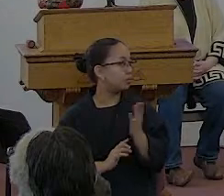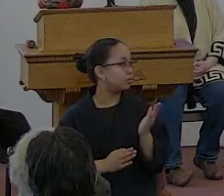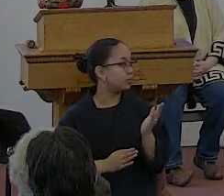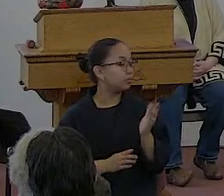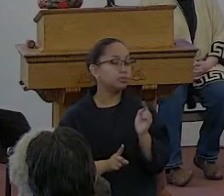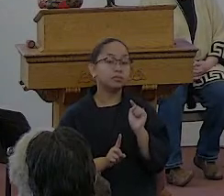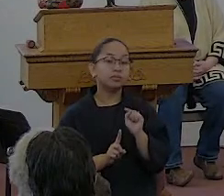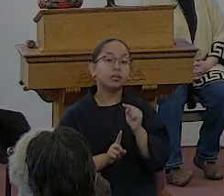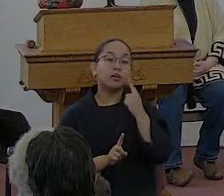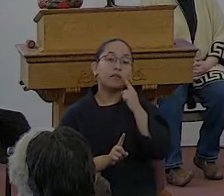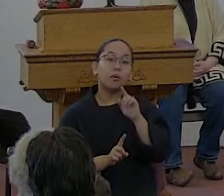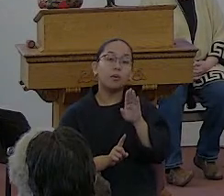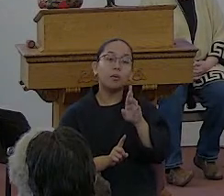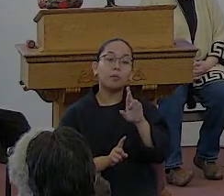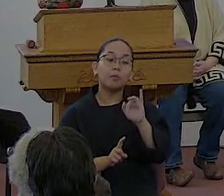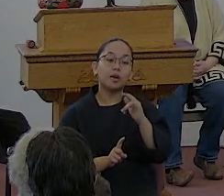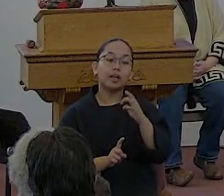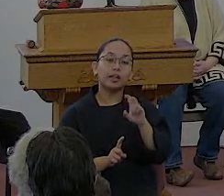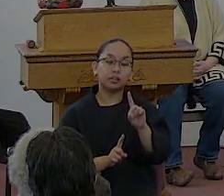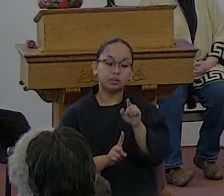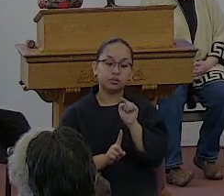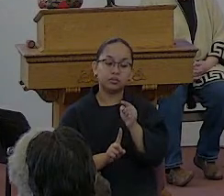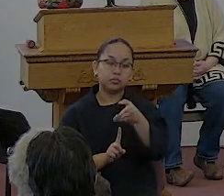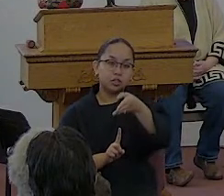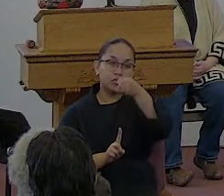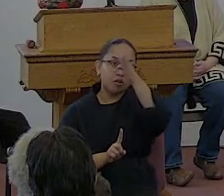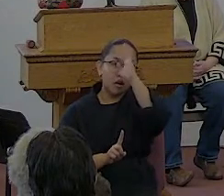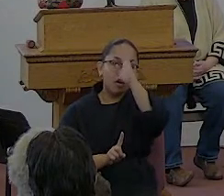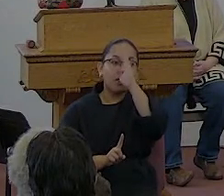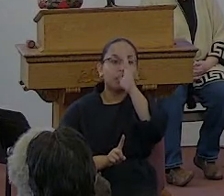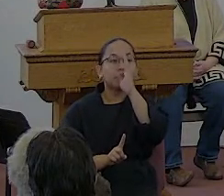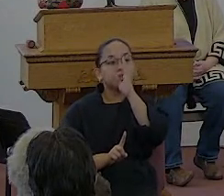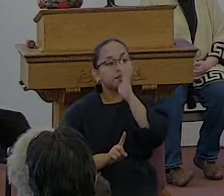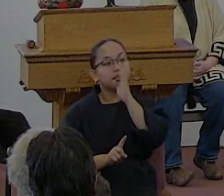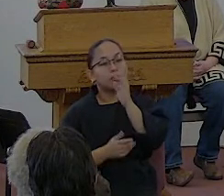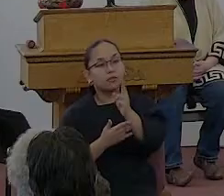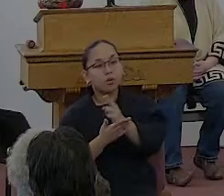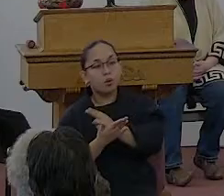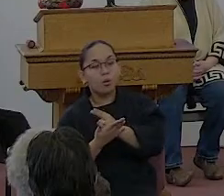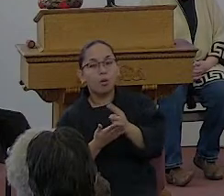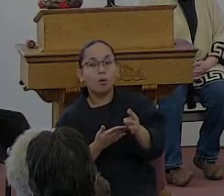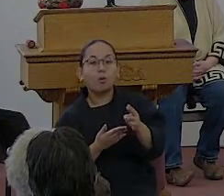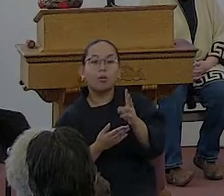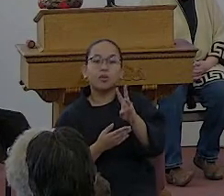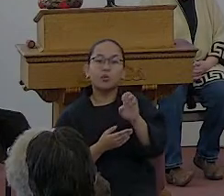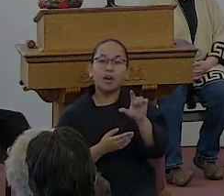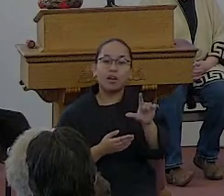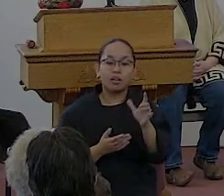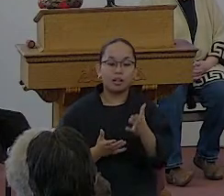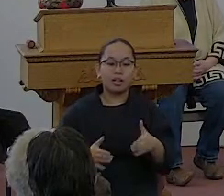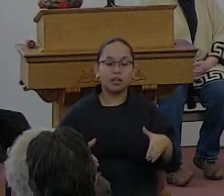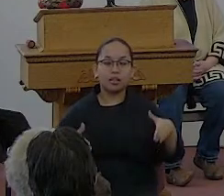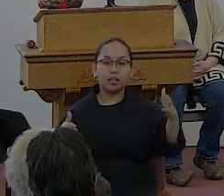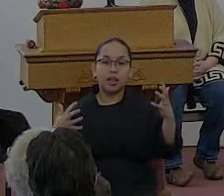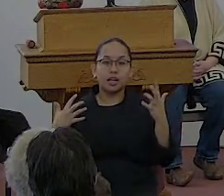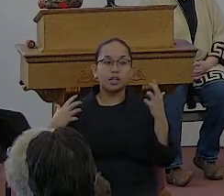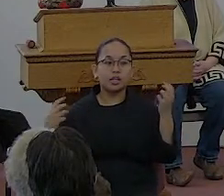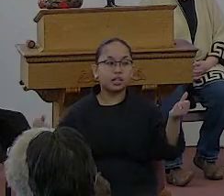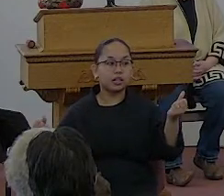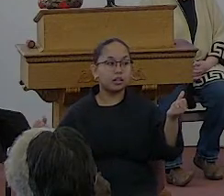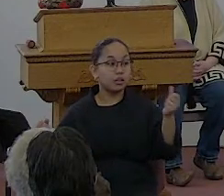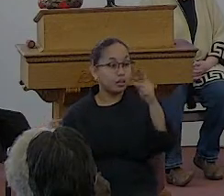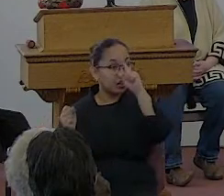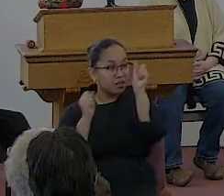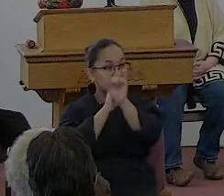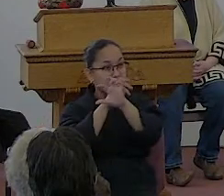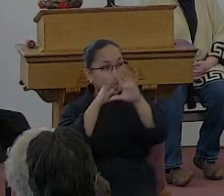This is for Bree as the goddess of the sacred well and healing. Imagine the things that need to heal, the